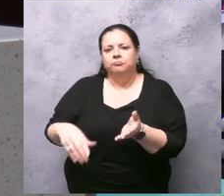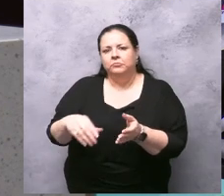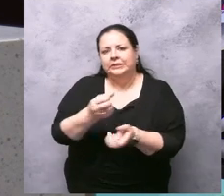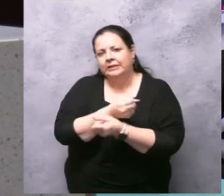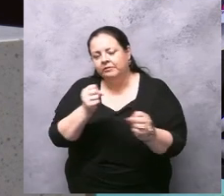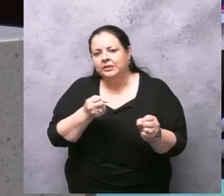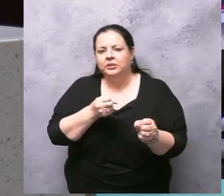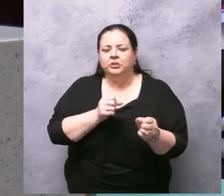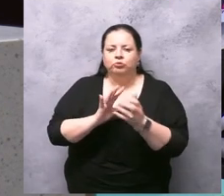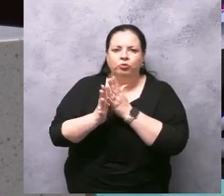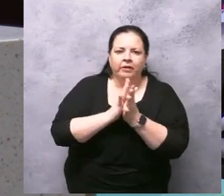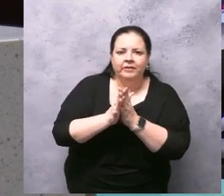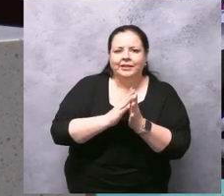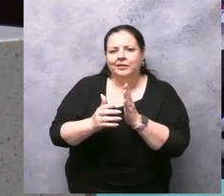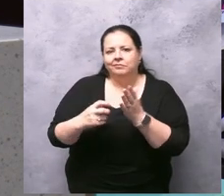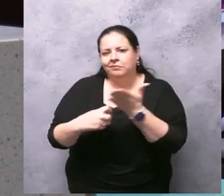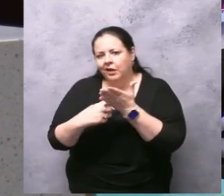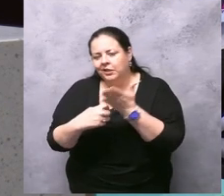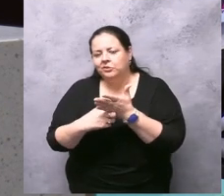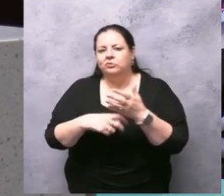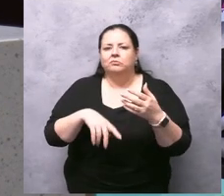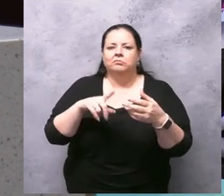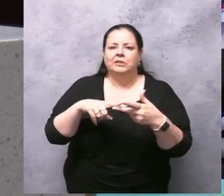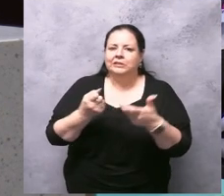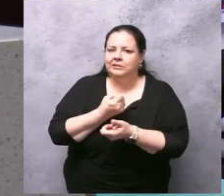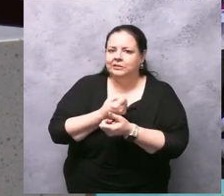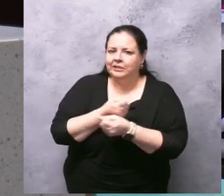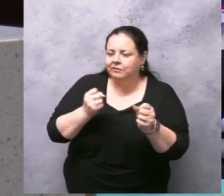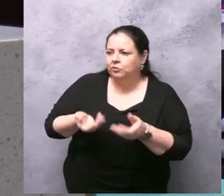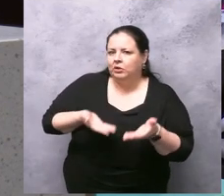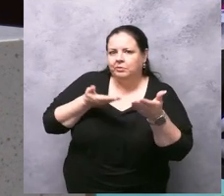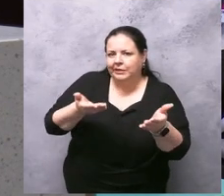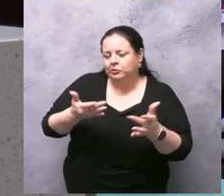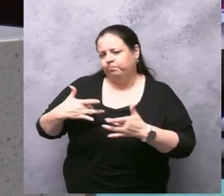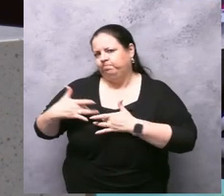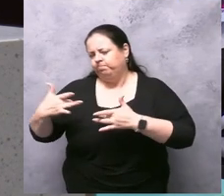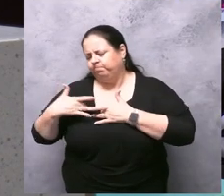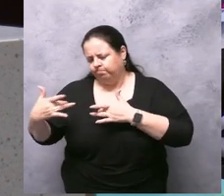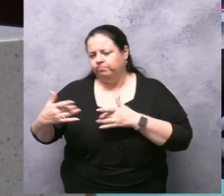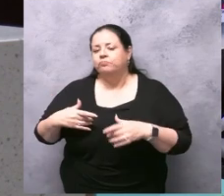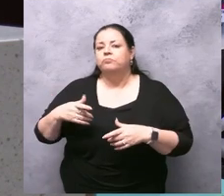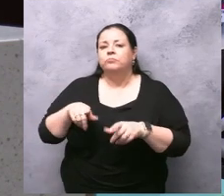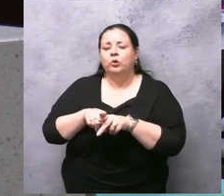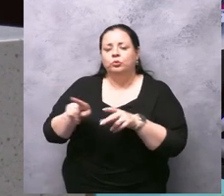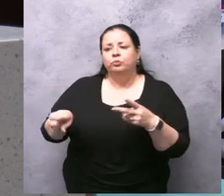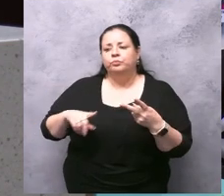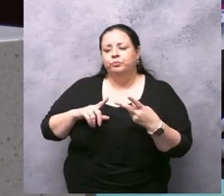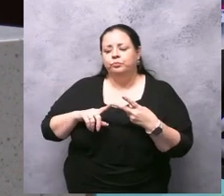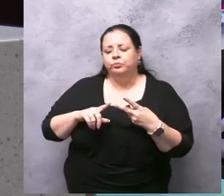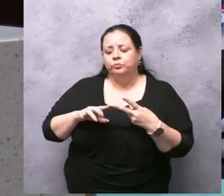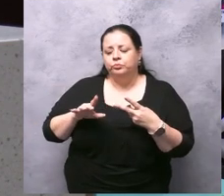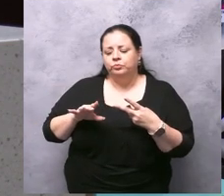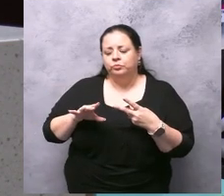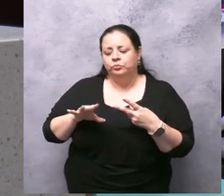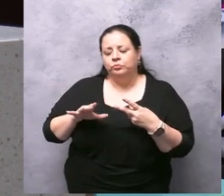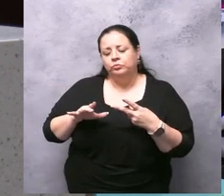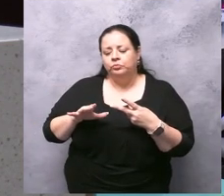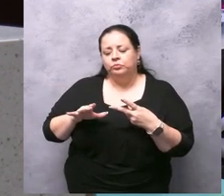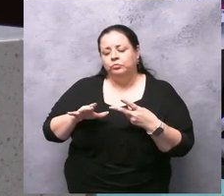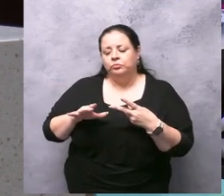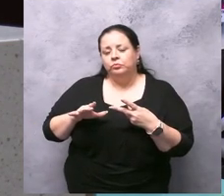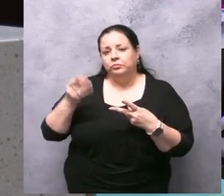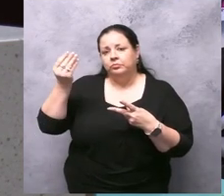traffic violations, and safety recommendations and concerns. We also had